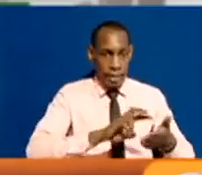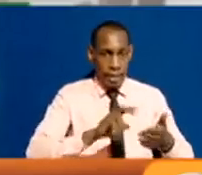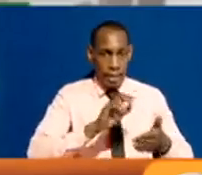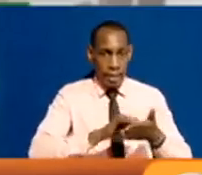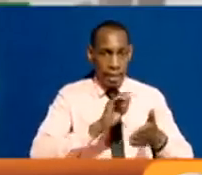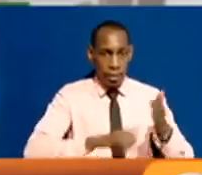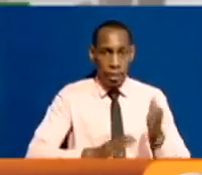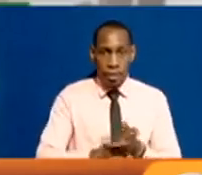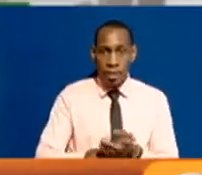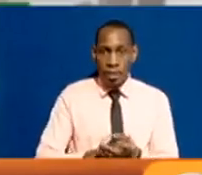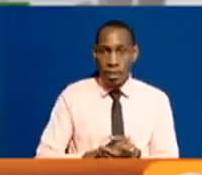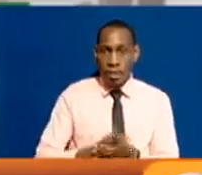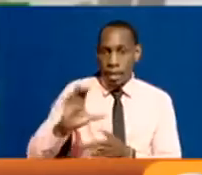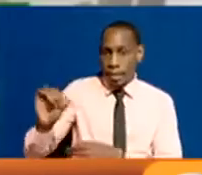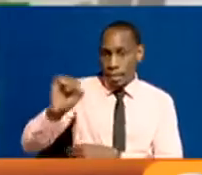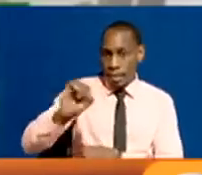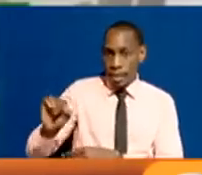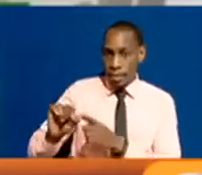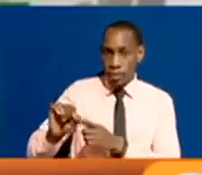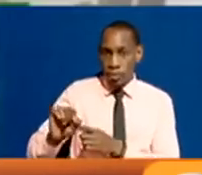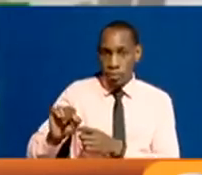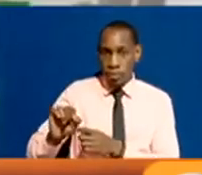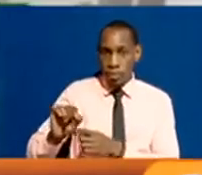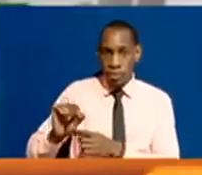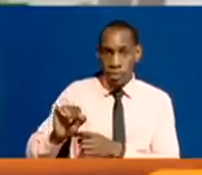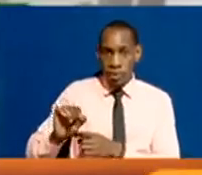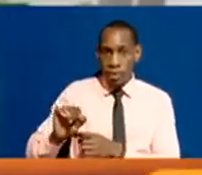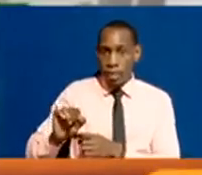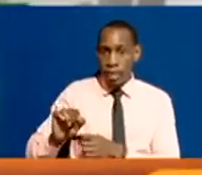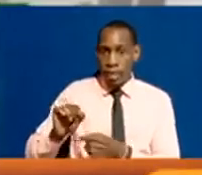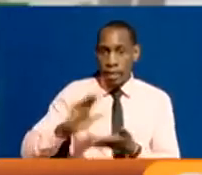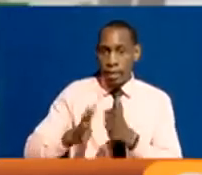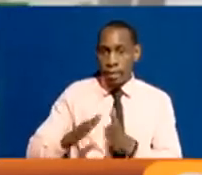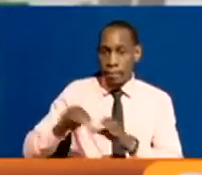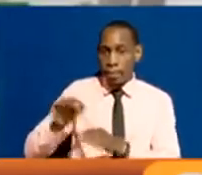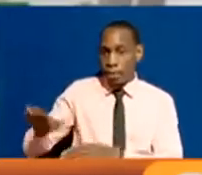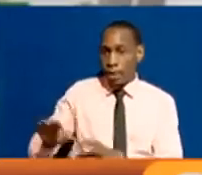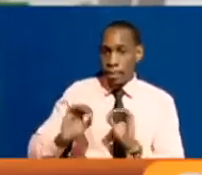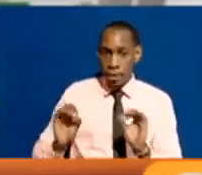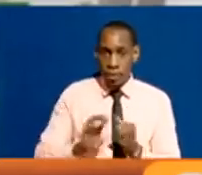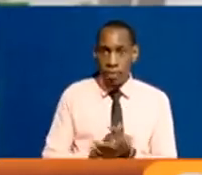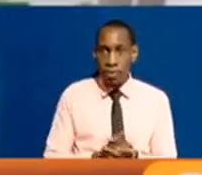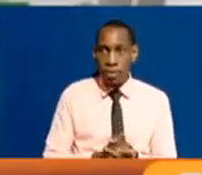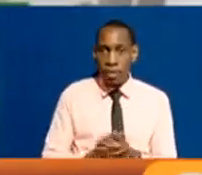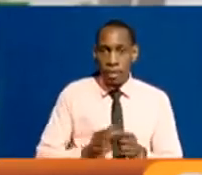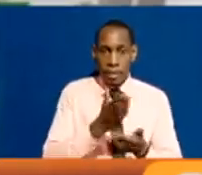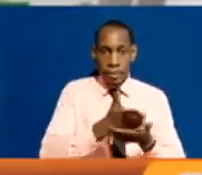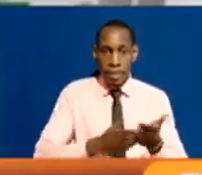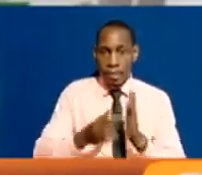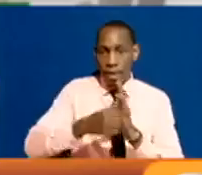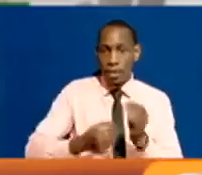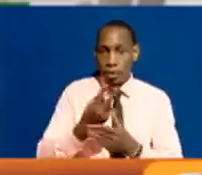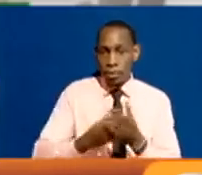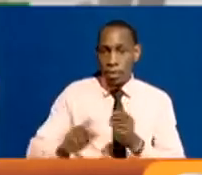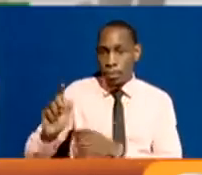that a cabinet minister shall not be a member of parliament. Despite this sub-article,